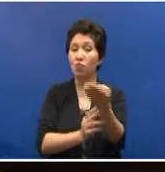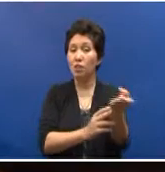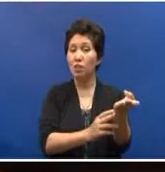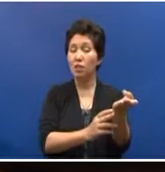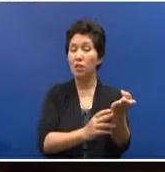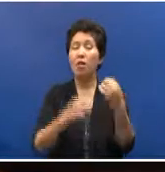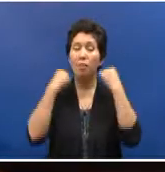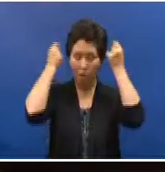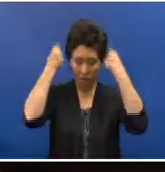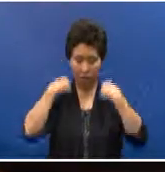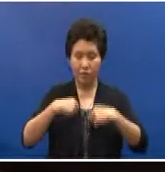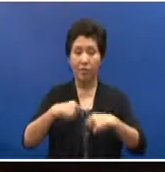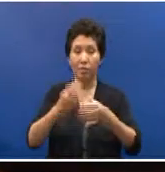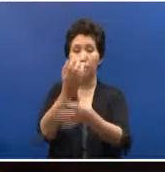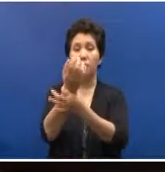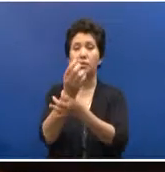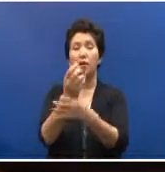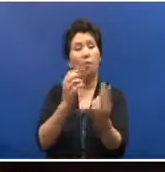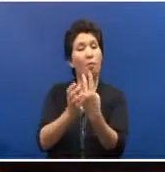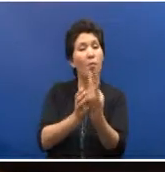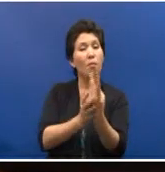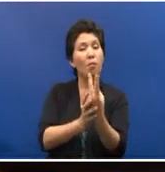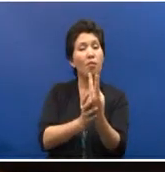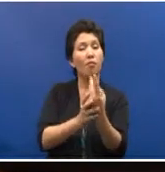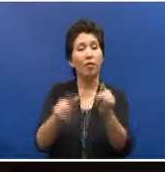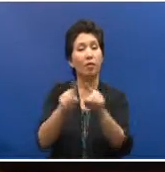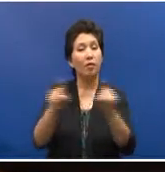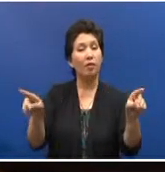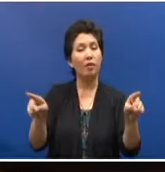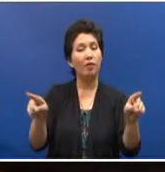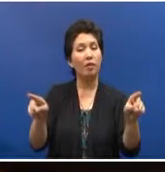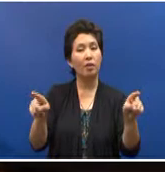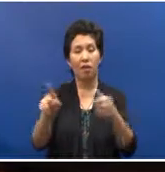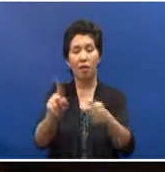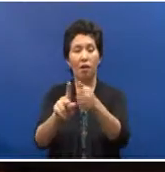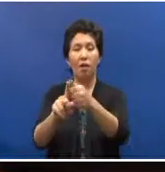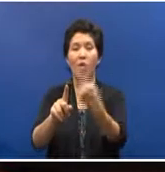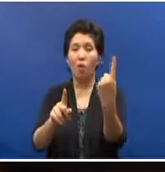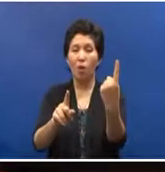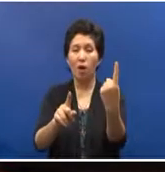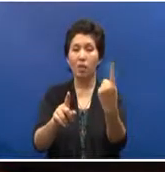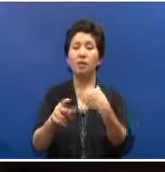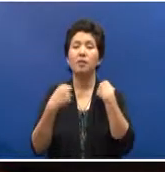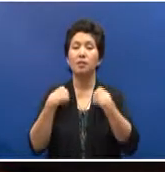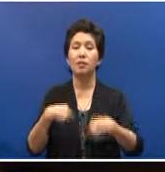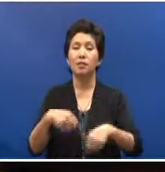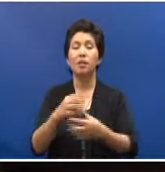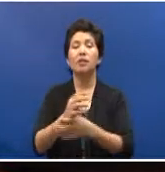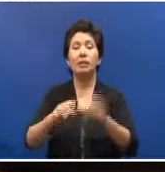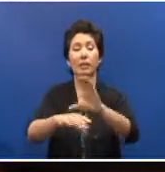the necklace and bracelets, move in the opposite directions. Okay, one in clockwise, another one